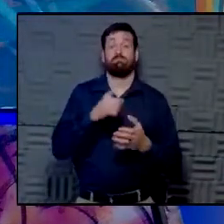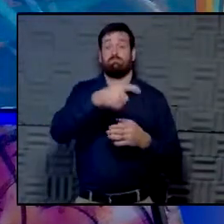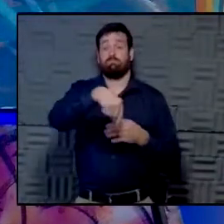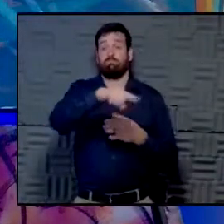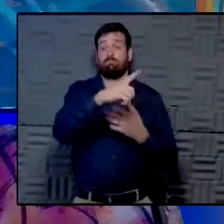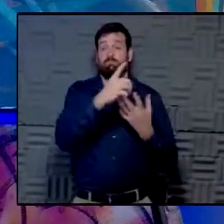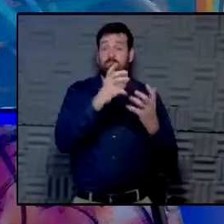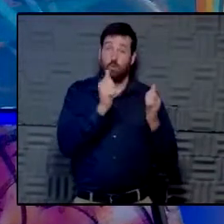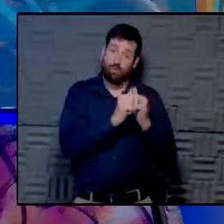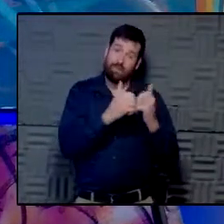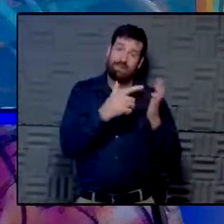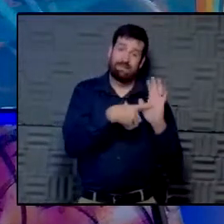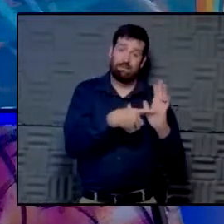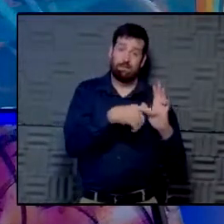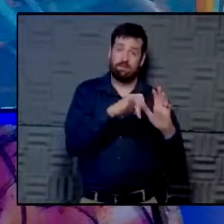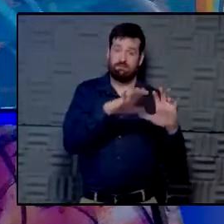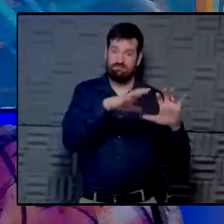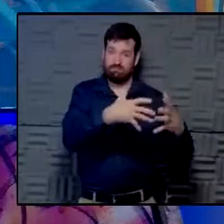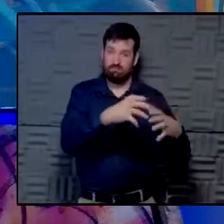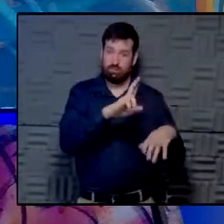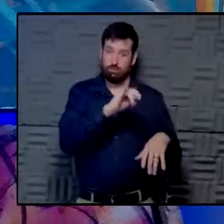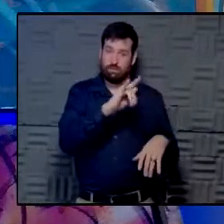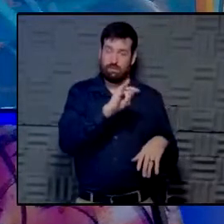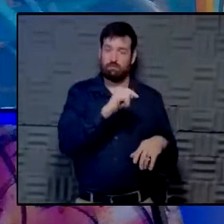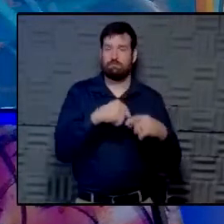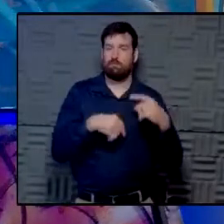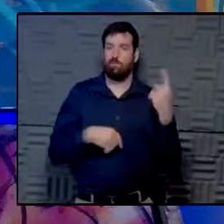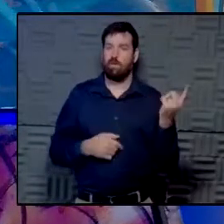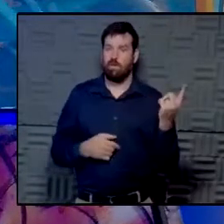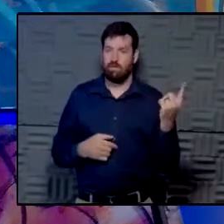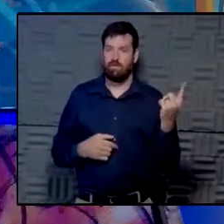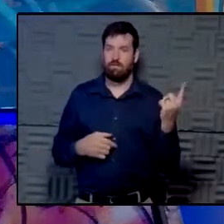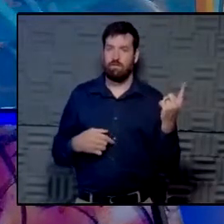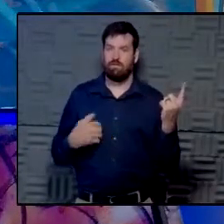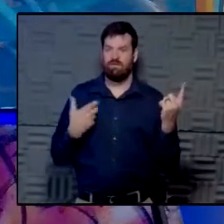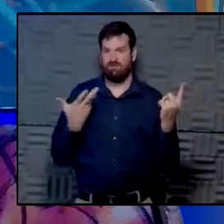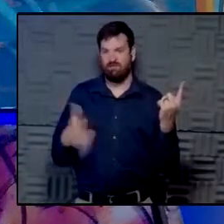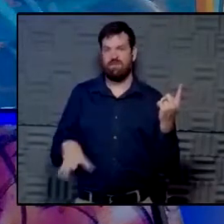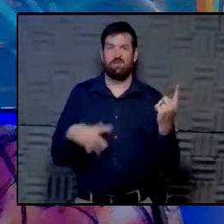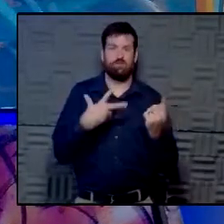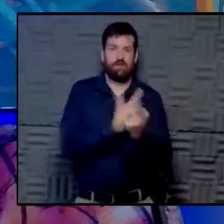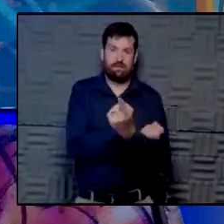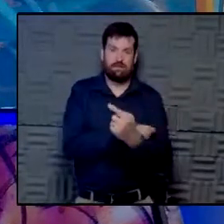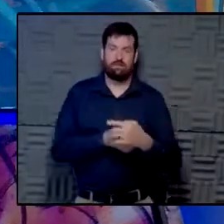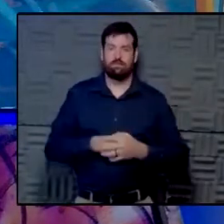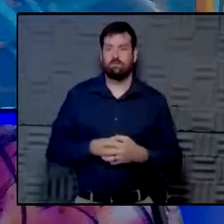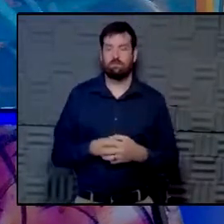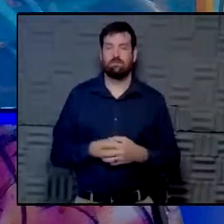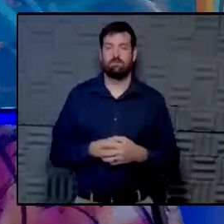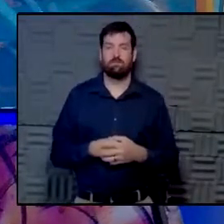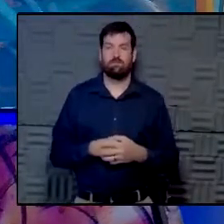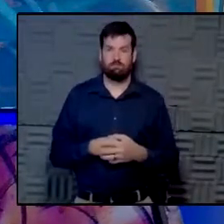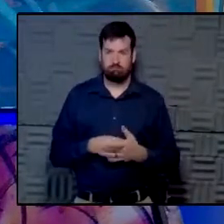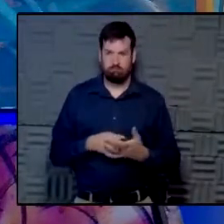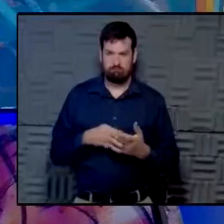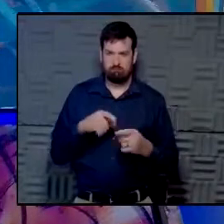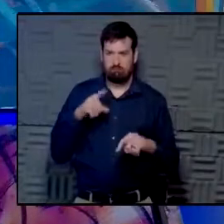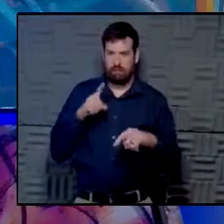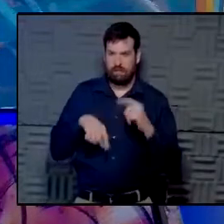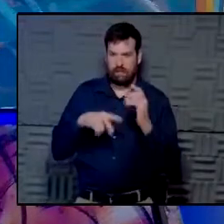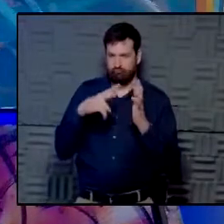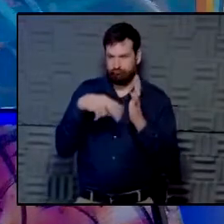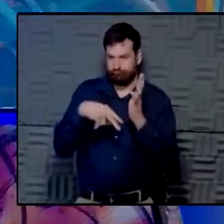symptomatic patients that are in that cohorted unit, only one of those patients has been fully vaccinated. So I can't tell from this